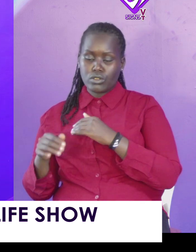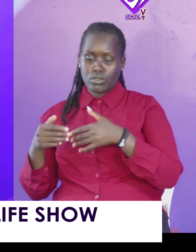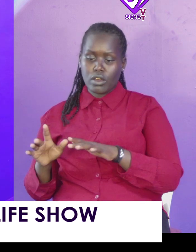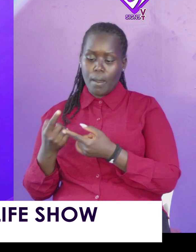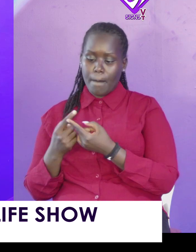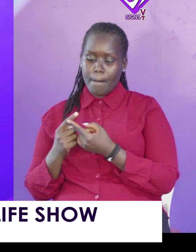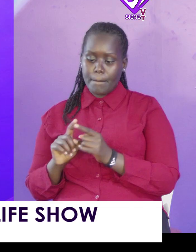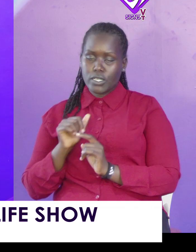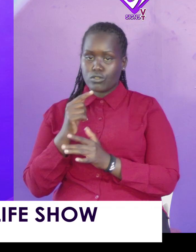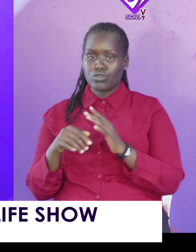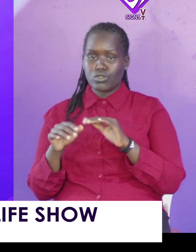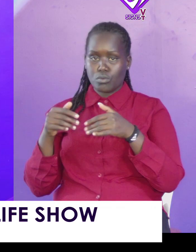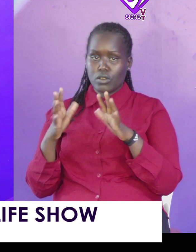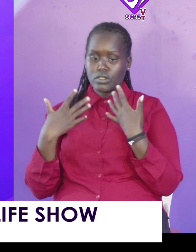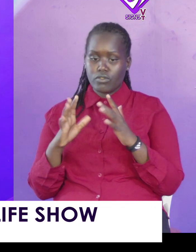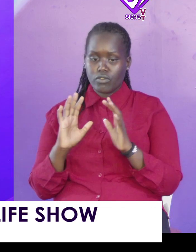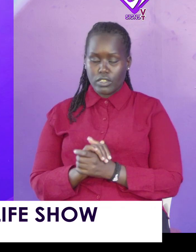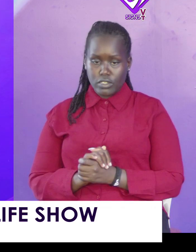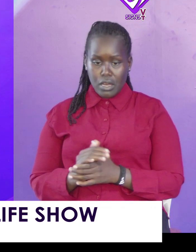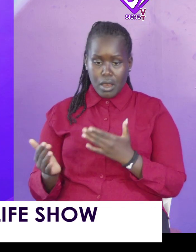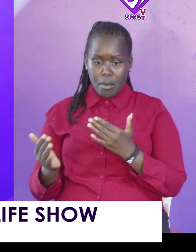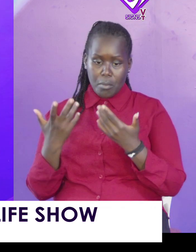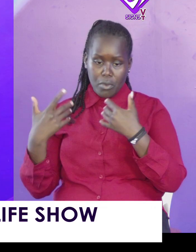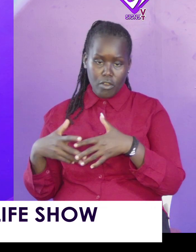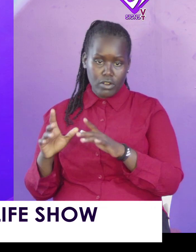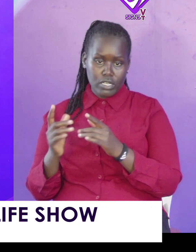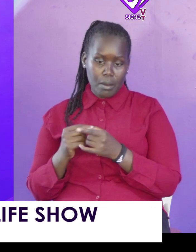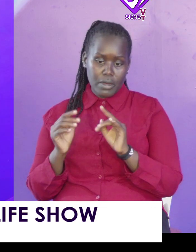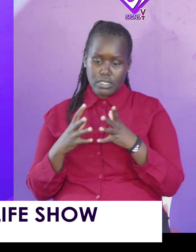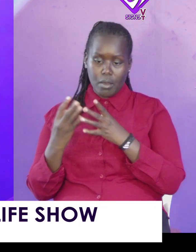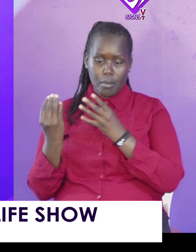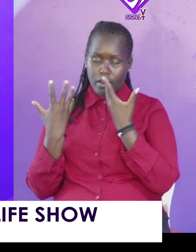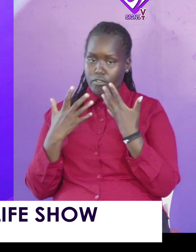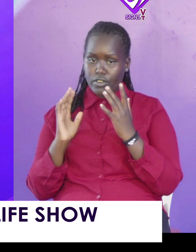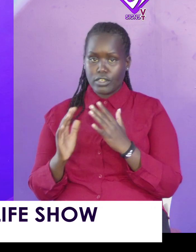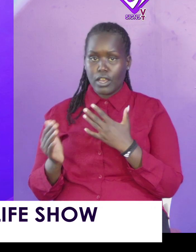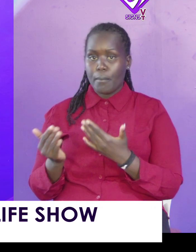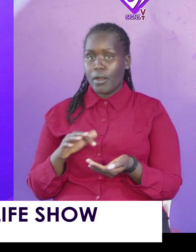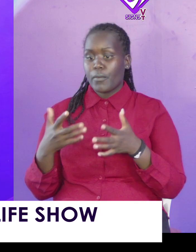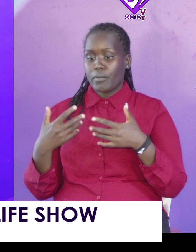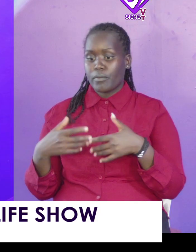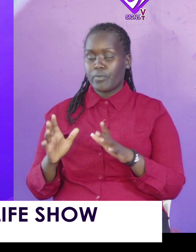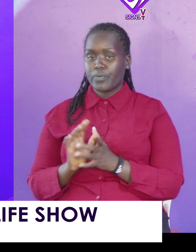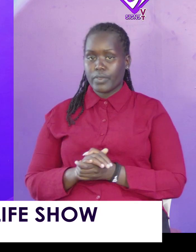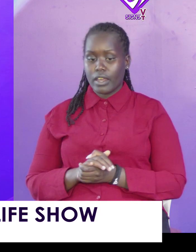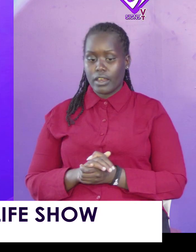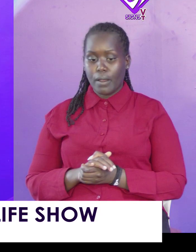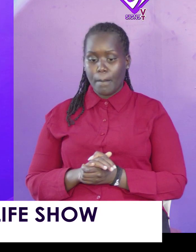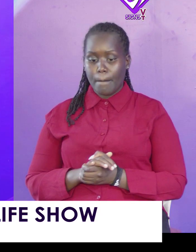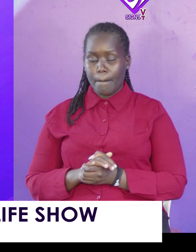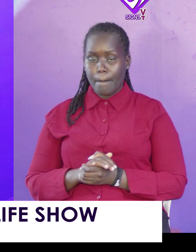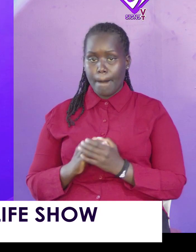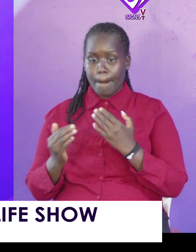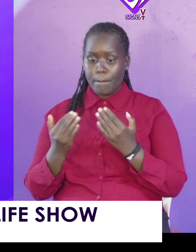have lost. You may have lost it. It is gone. You may have lost them. They are gone. They may